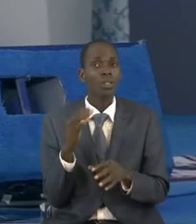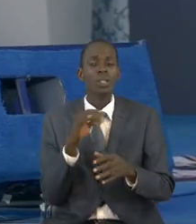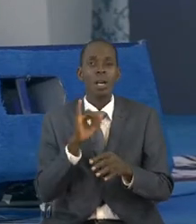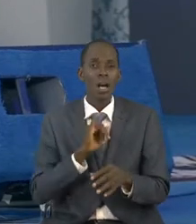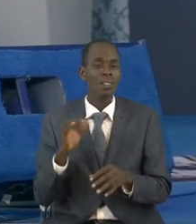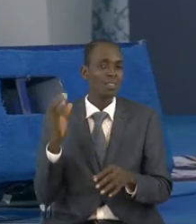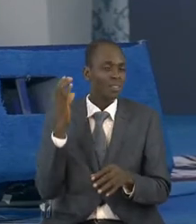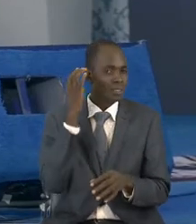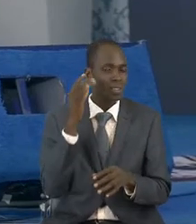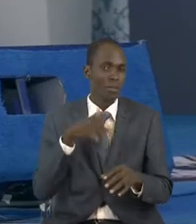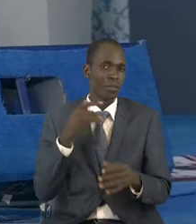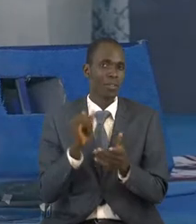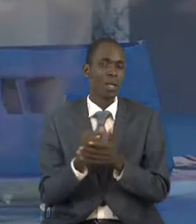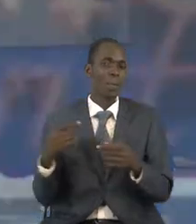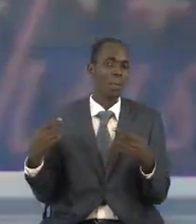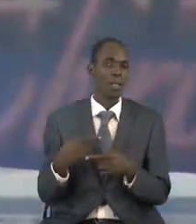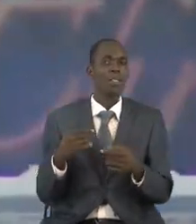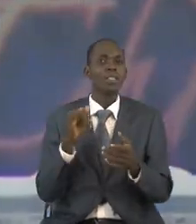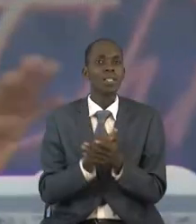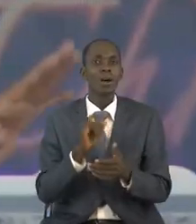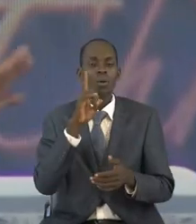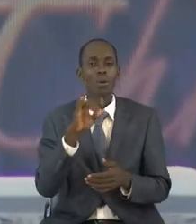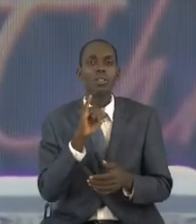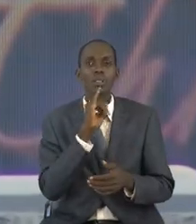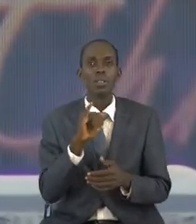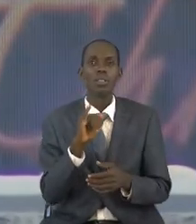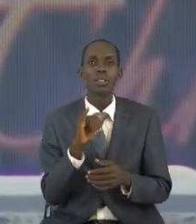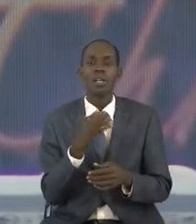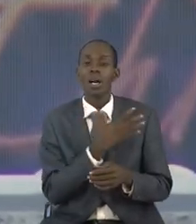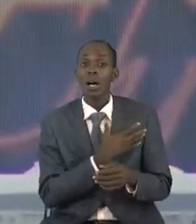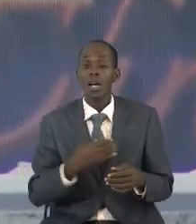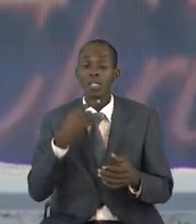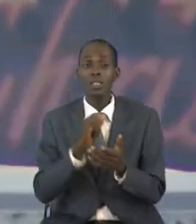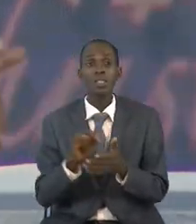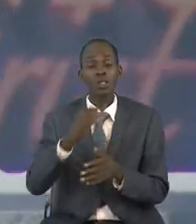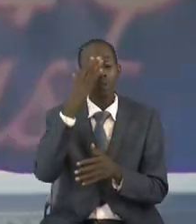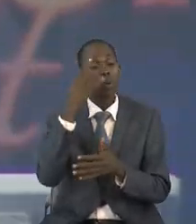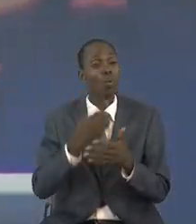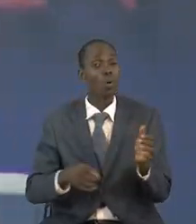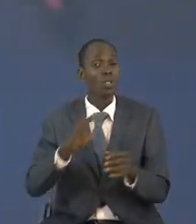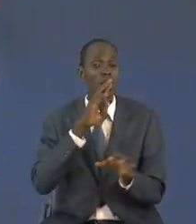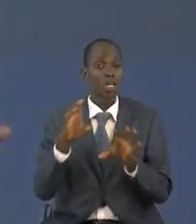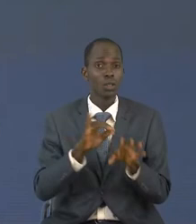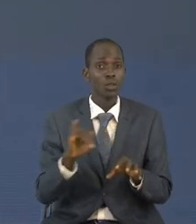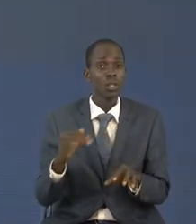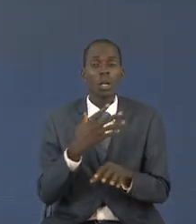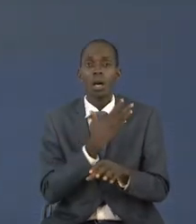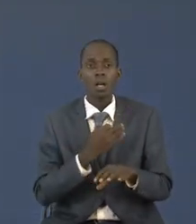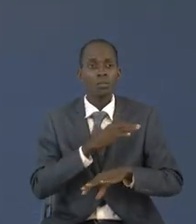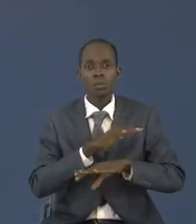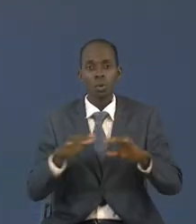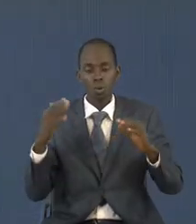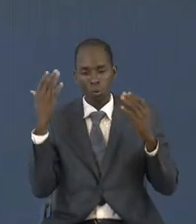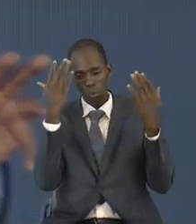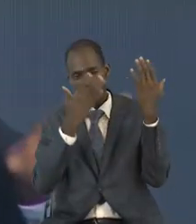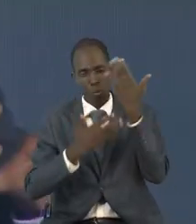one is 40. That one is about 38. And I say they know what they're doing, and I don't worry myself a bit,